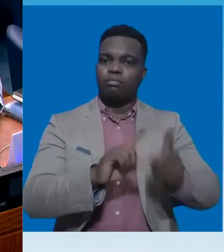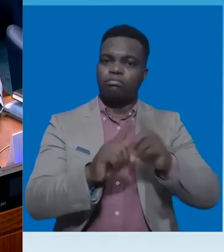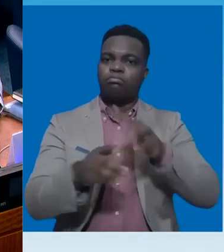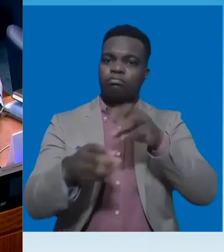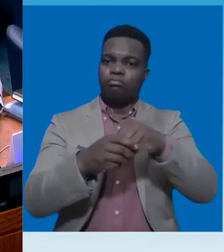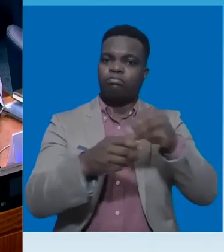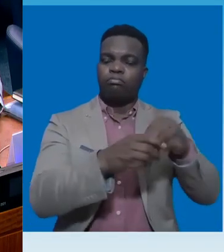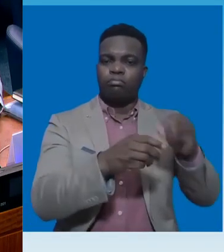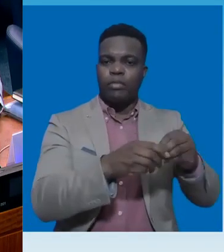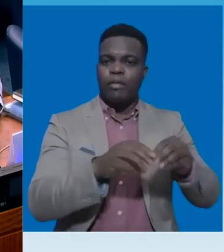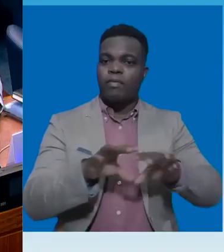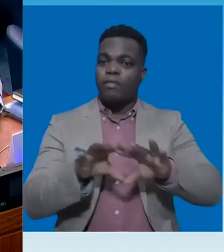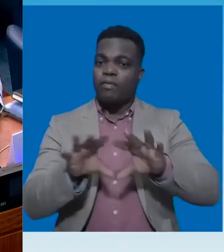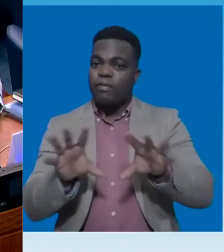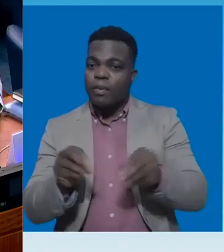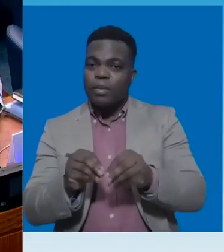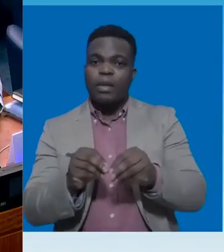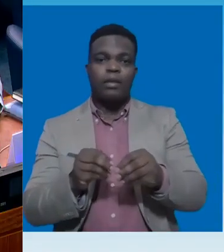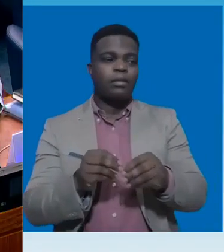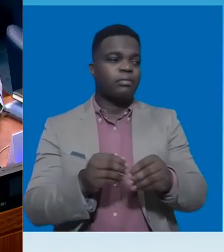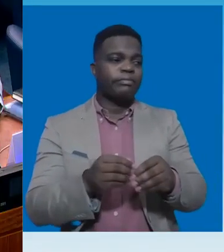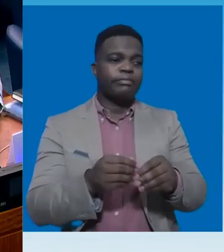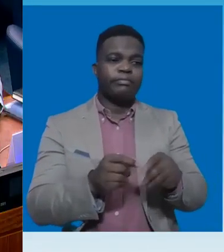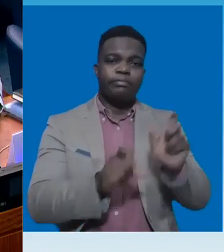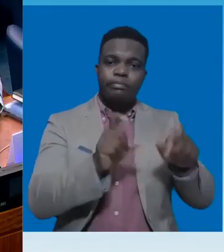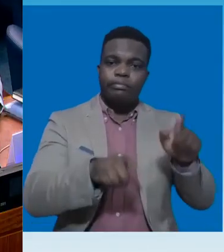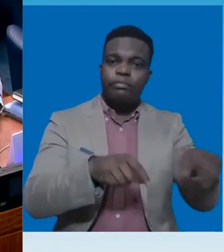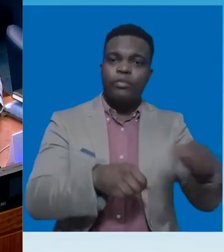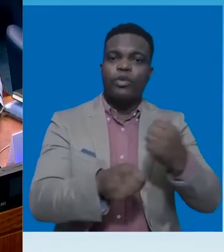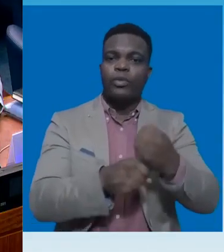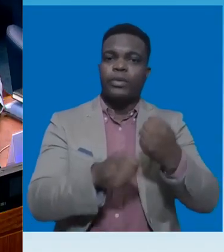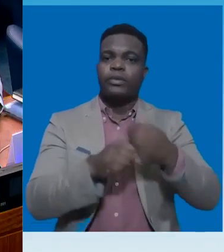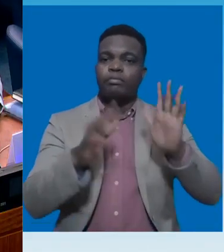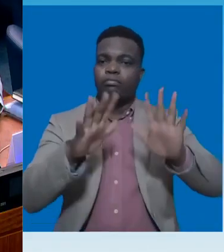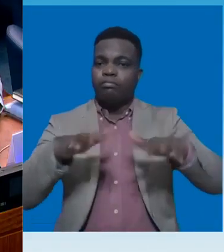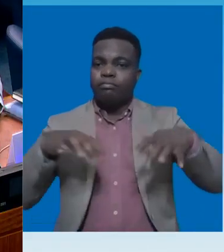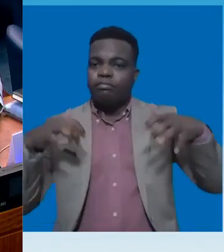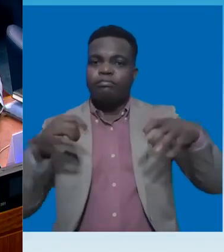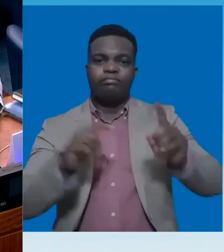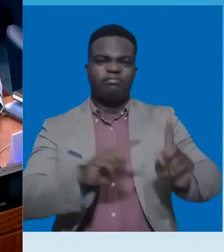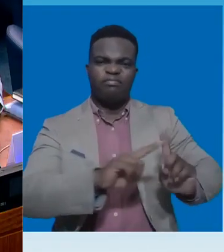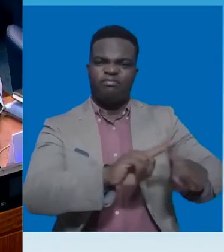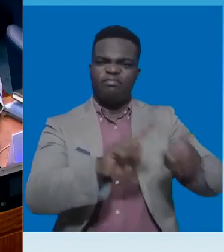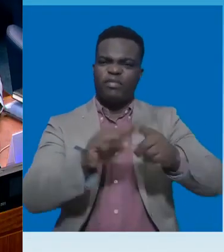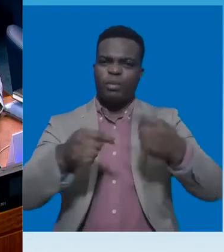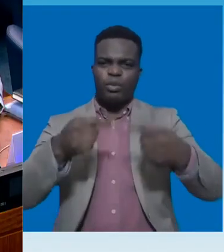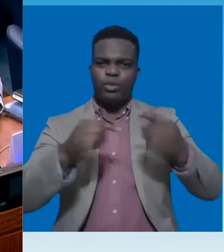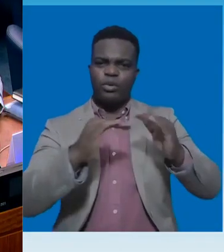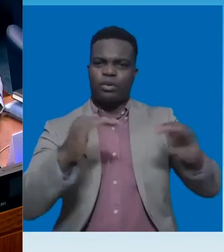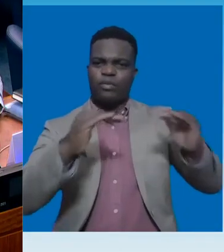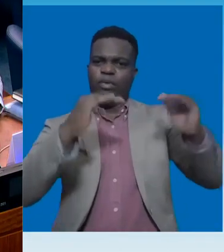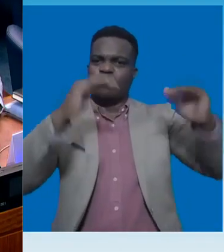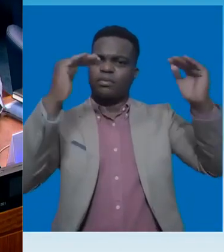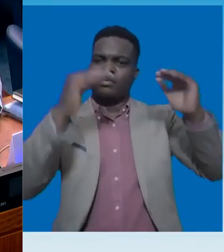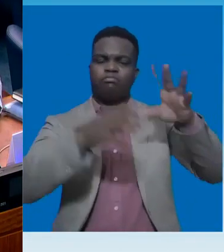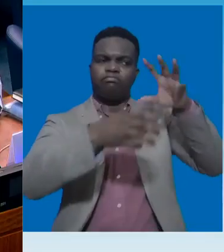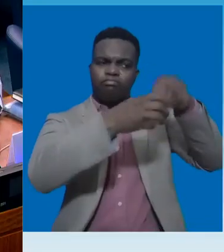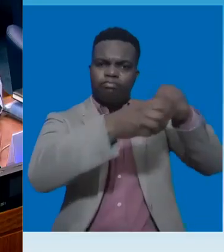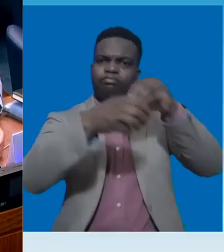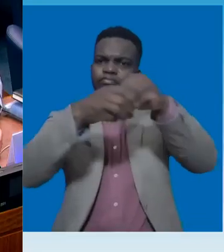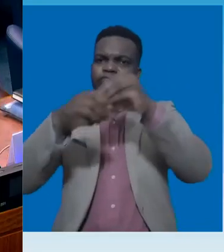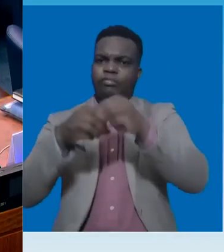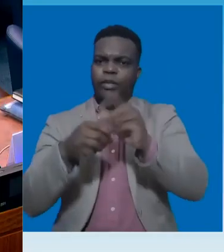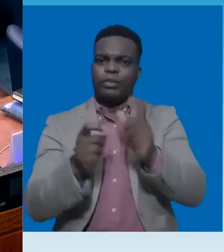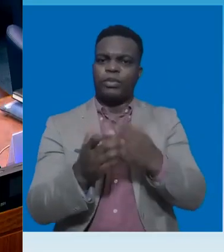of the political consultative bodies at various levels. We also develop close cooperation with